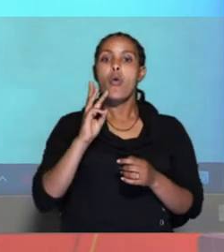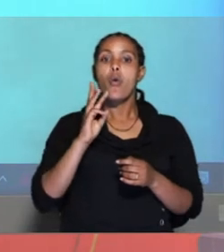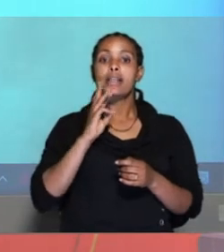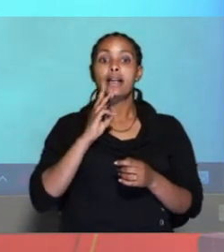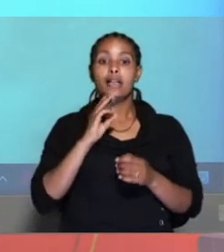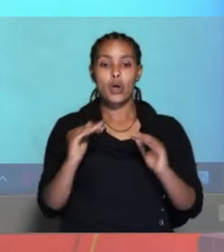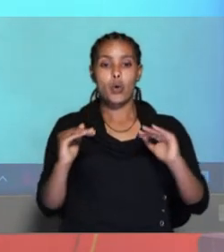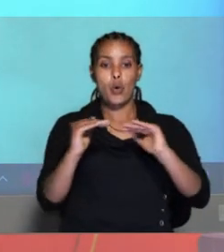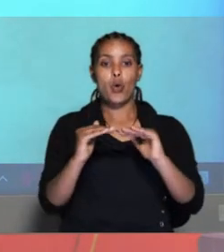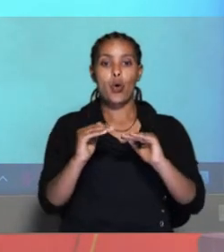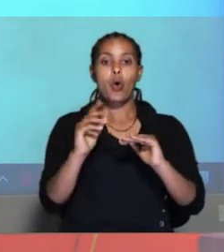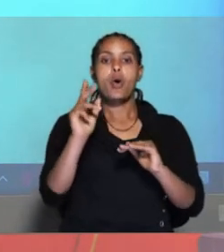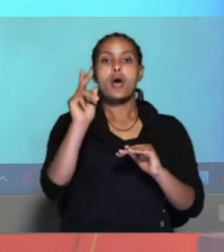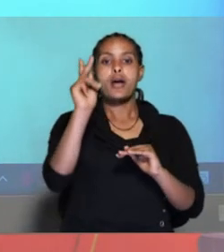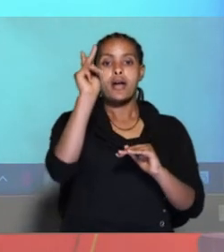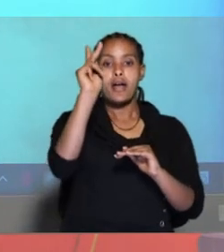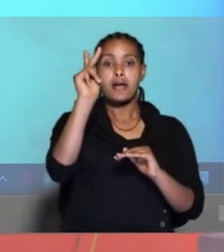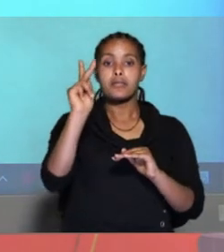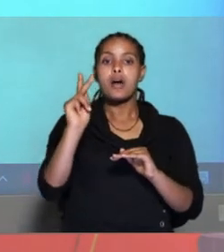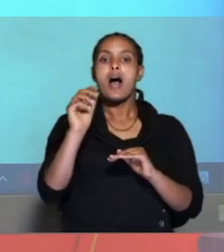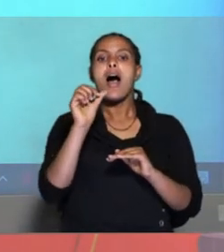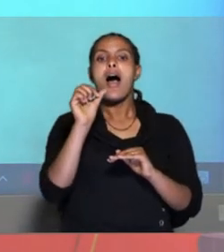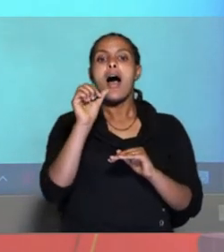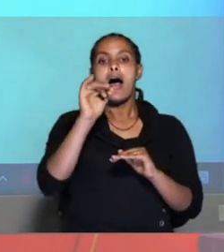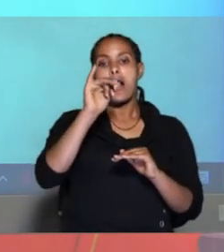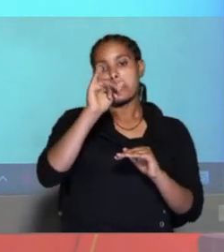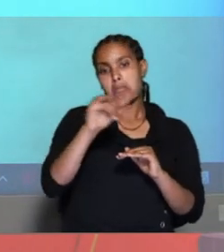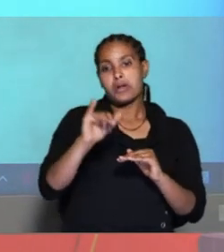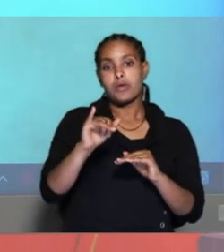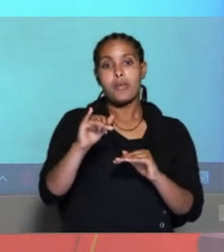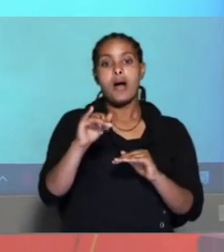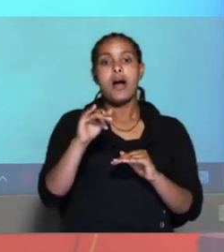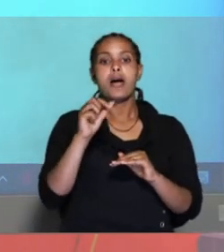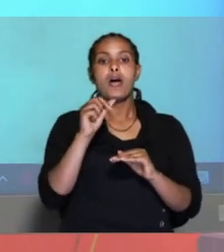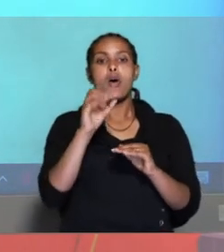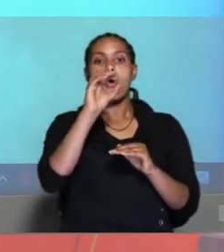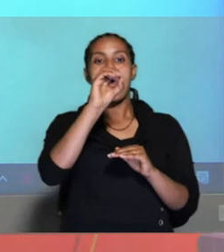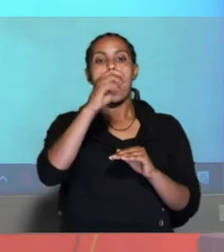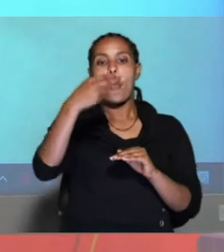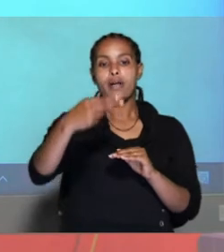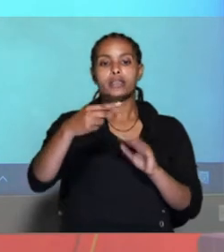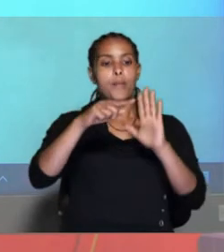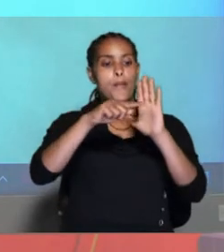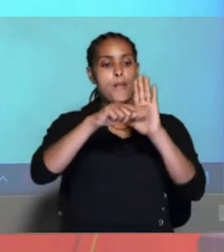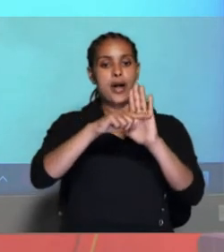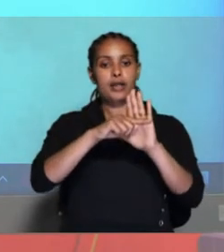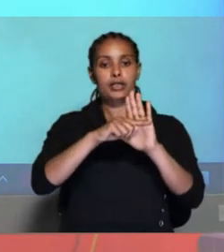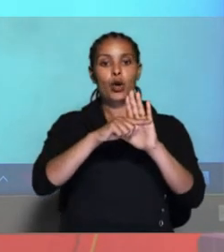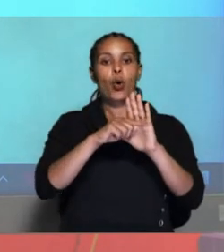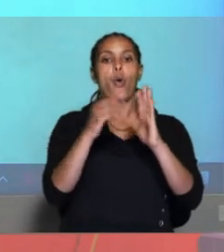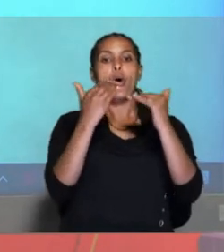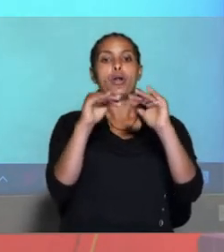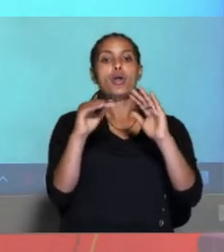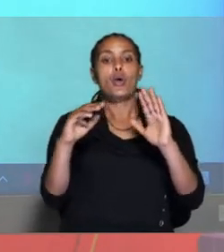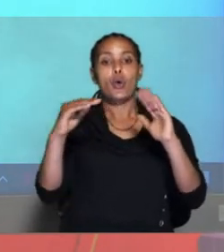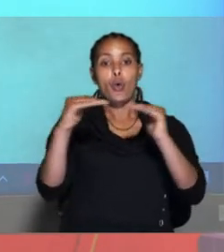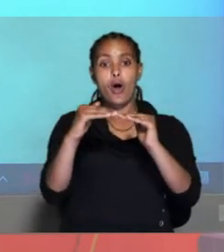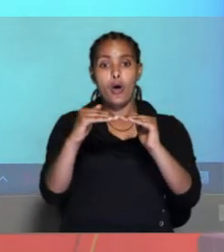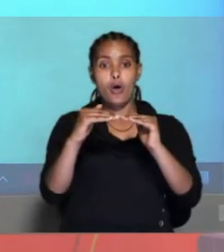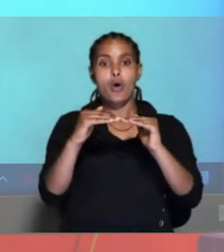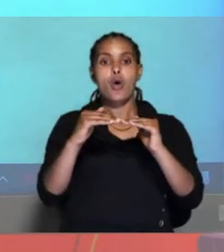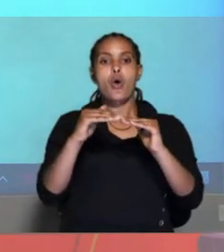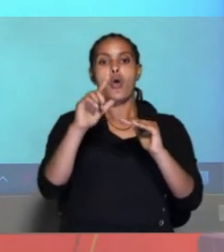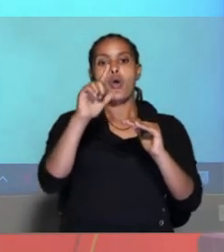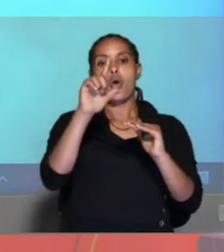equal log hydronium ion times OH minus concentration equal